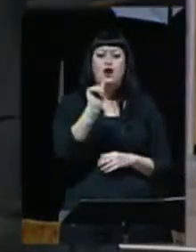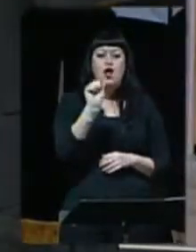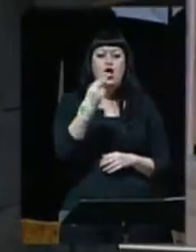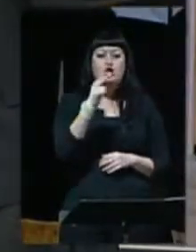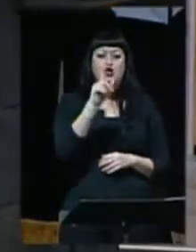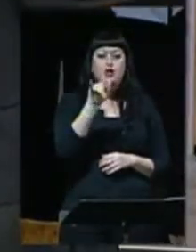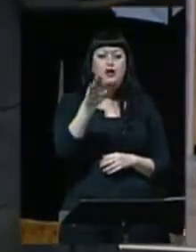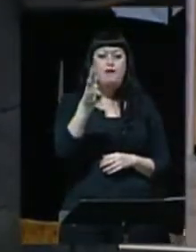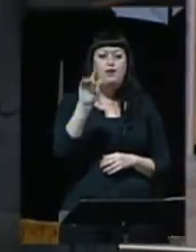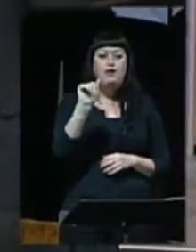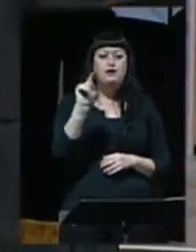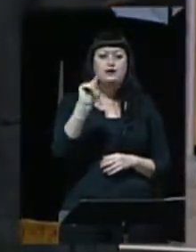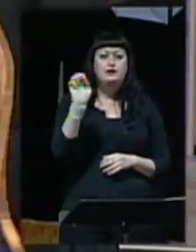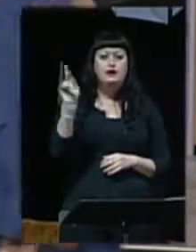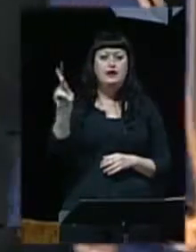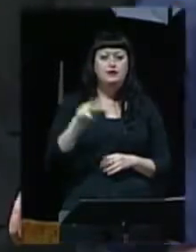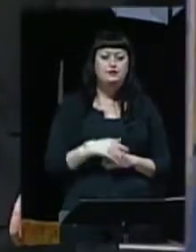Ashley Blazik.